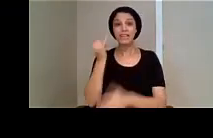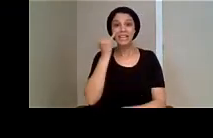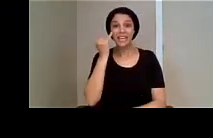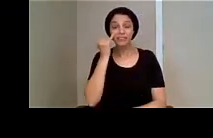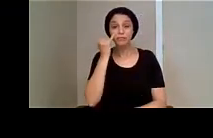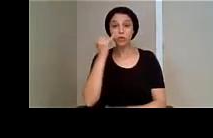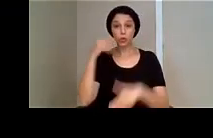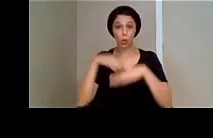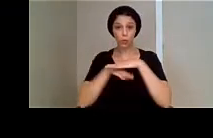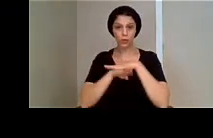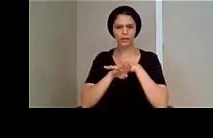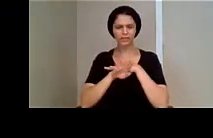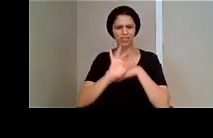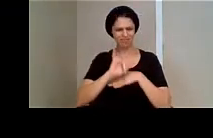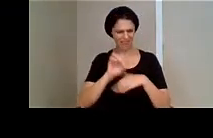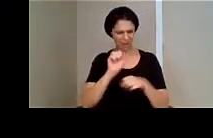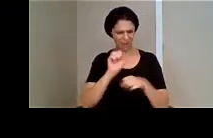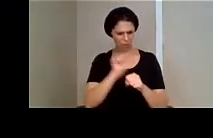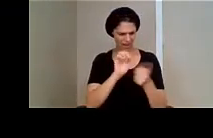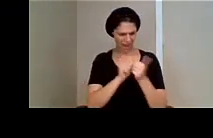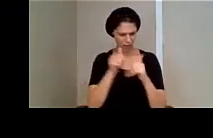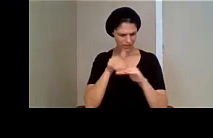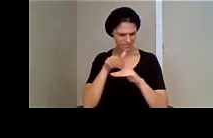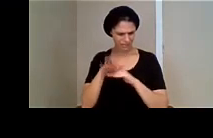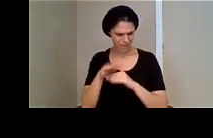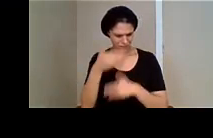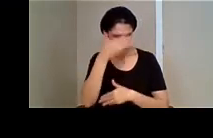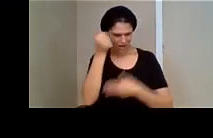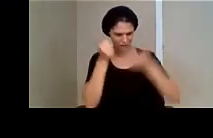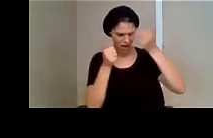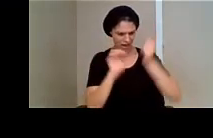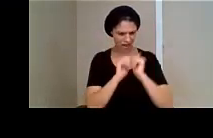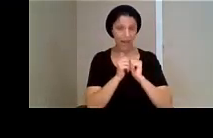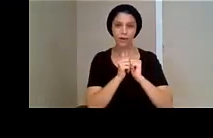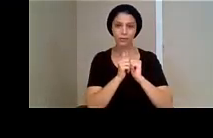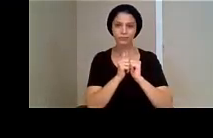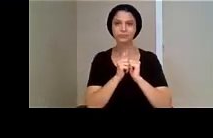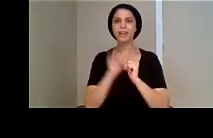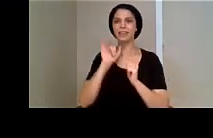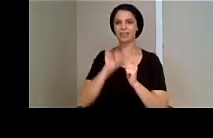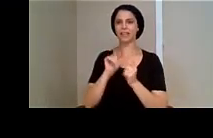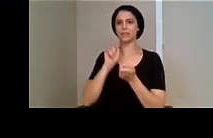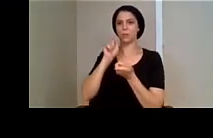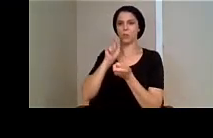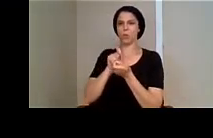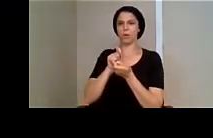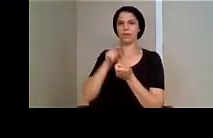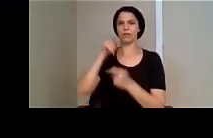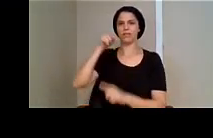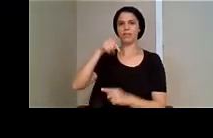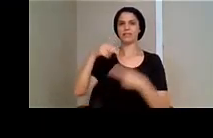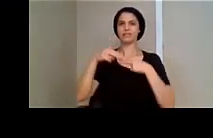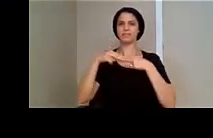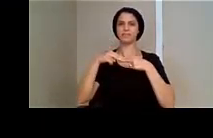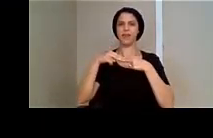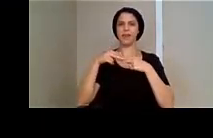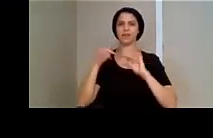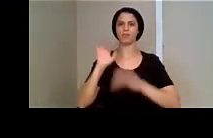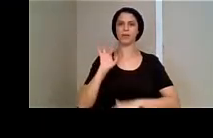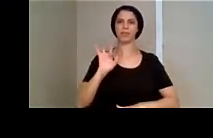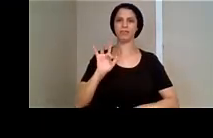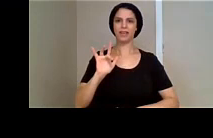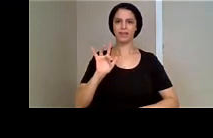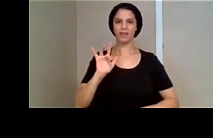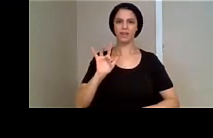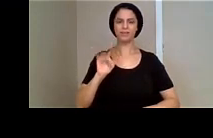we submit this type of assignment? How do we submit that type of assignment? That's the purpose of this slide. If I click on one of these links, it's